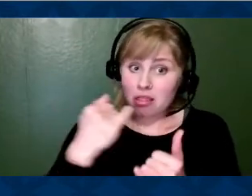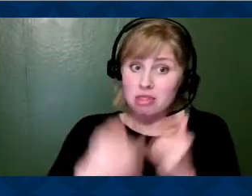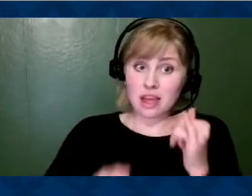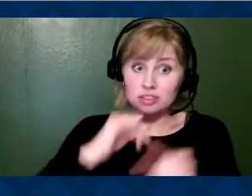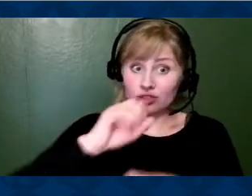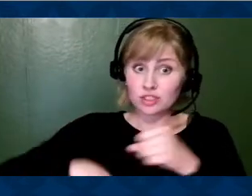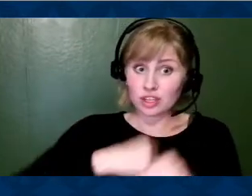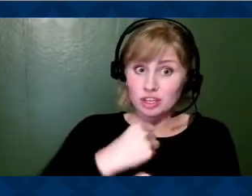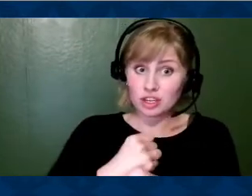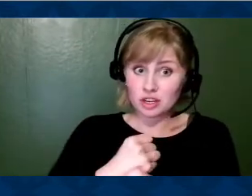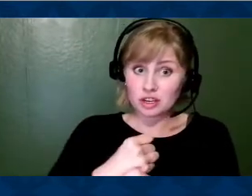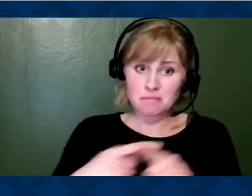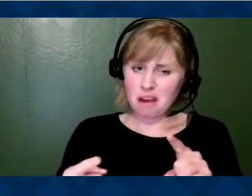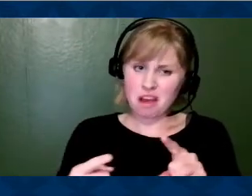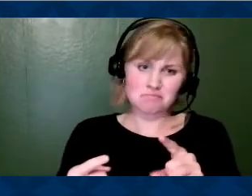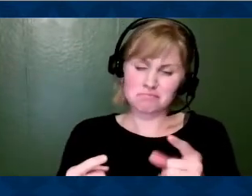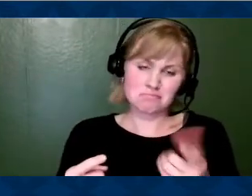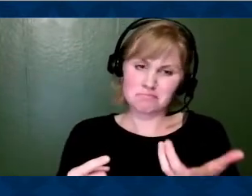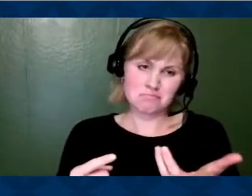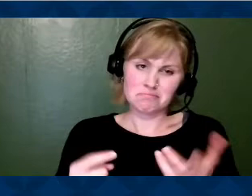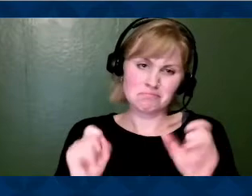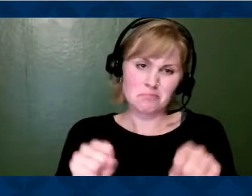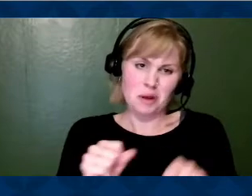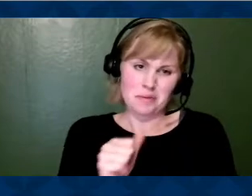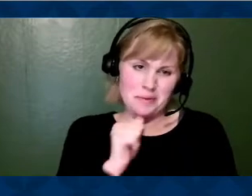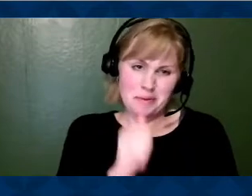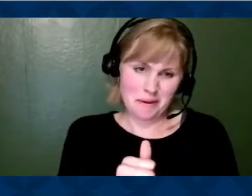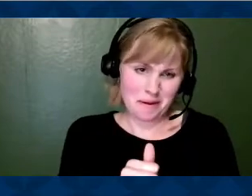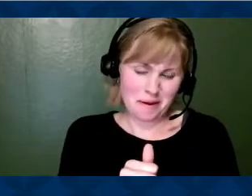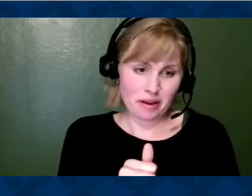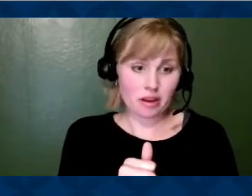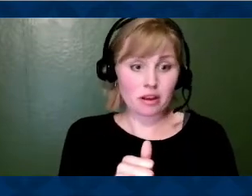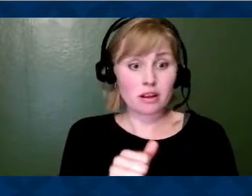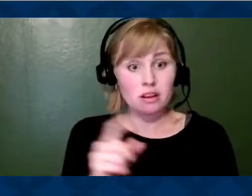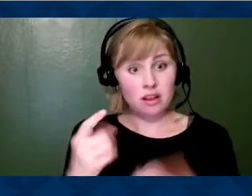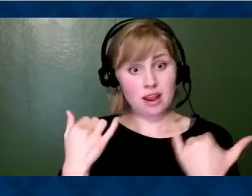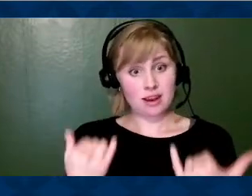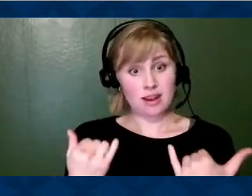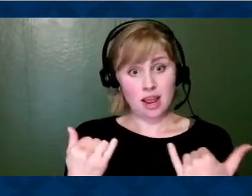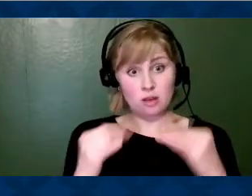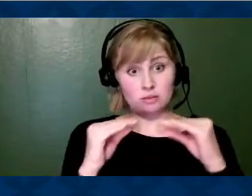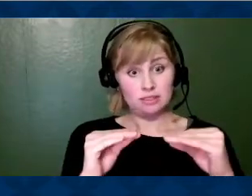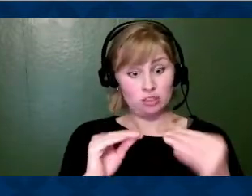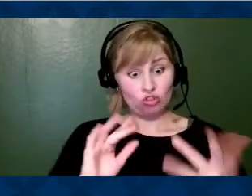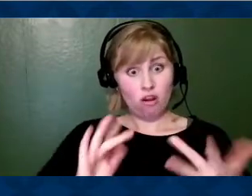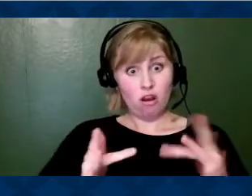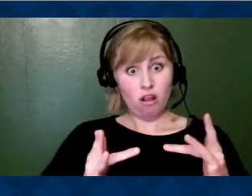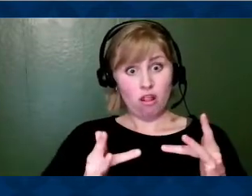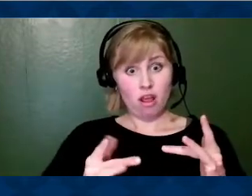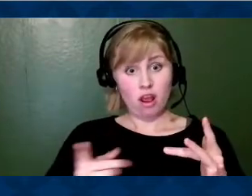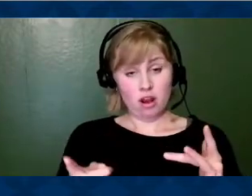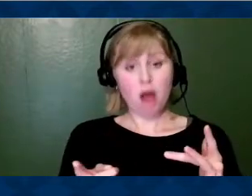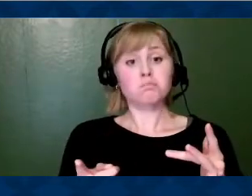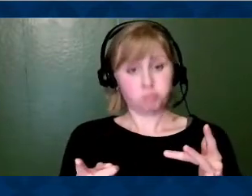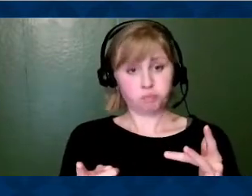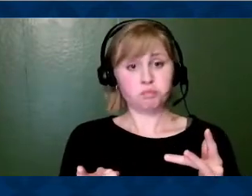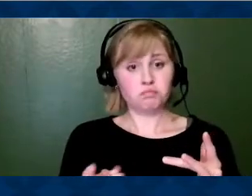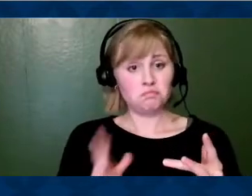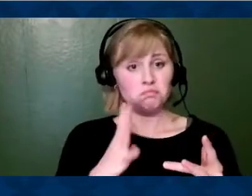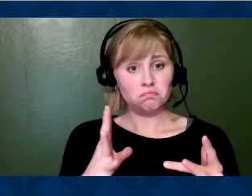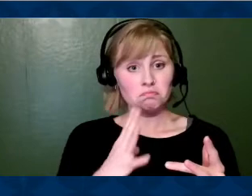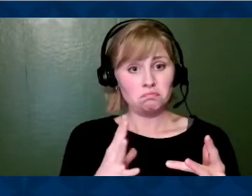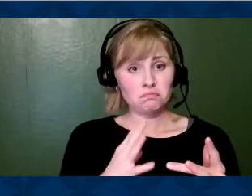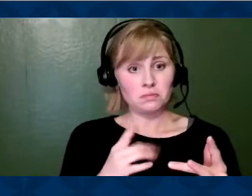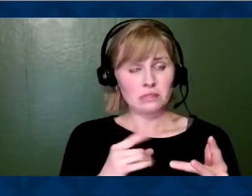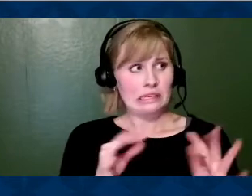he was asked to move this course to remote online teaching and learning. He said, absolutely, I'll do that. I don't know a